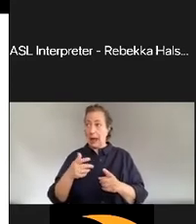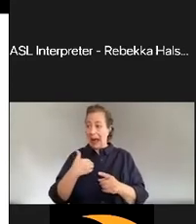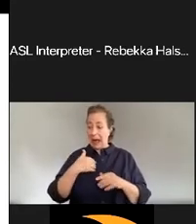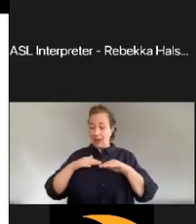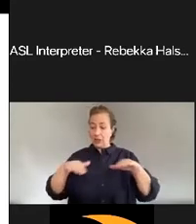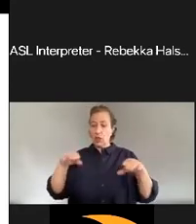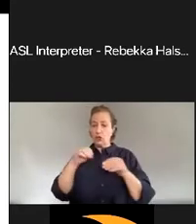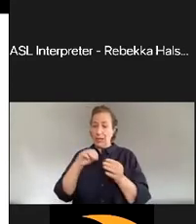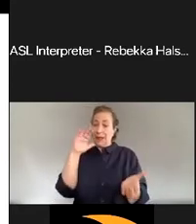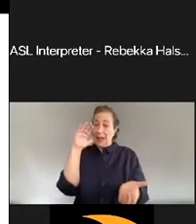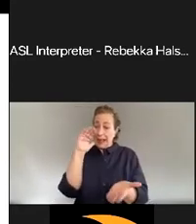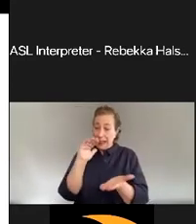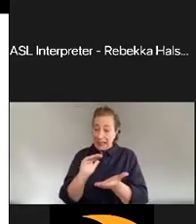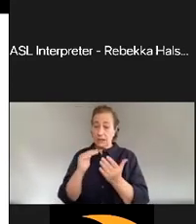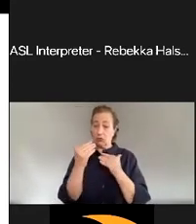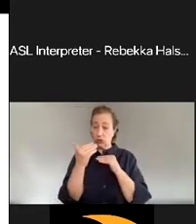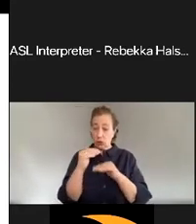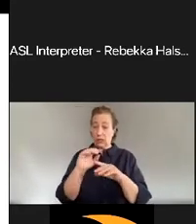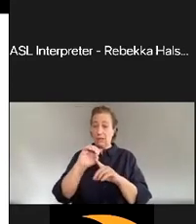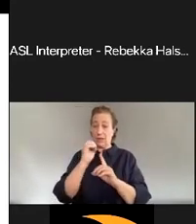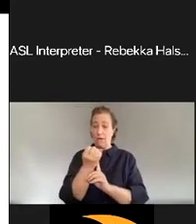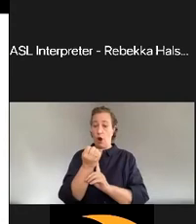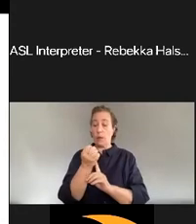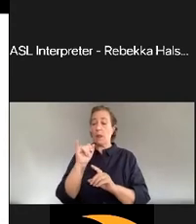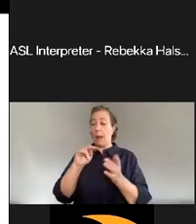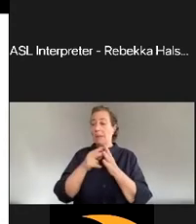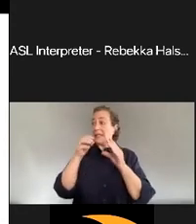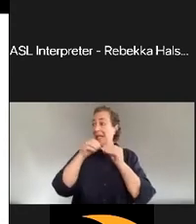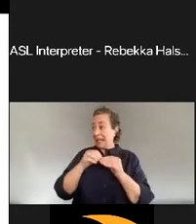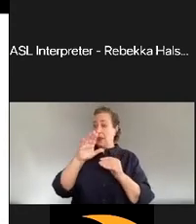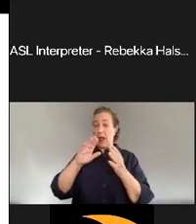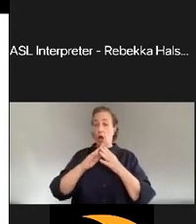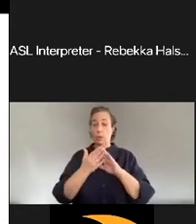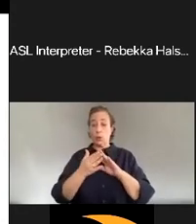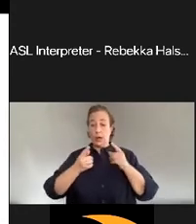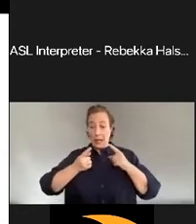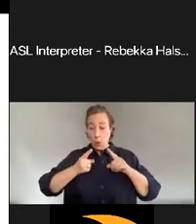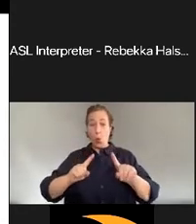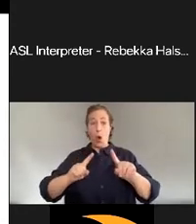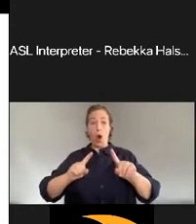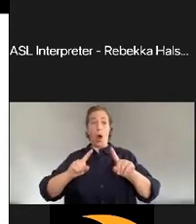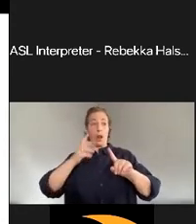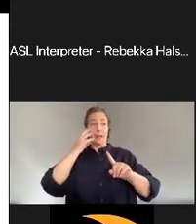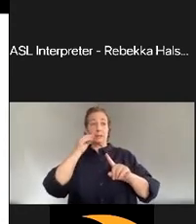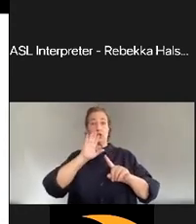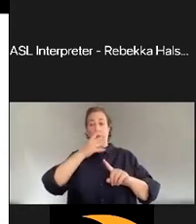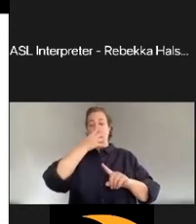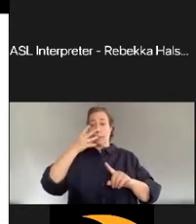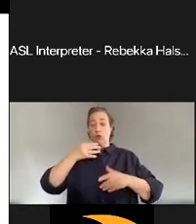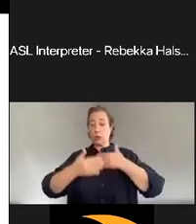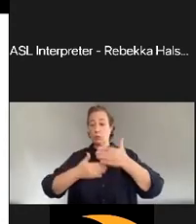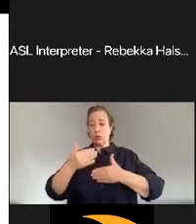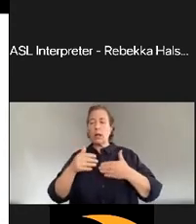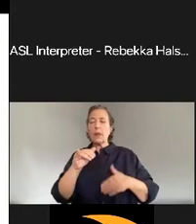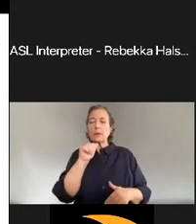to say that kids should be in the community as much as possible while undergoing their immigration proceedings. It's not identical to what Katie